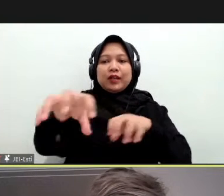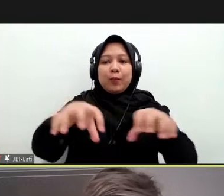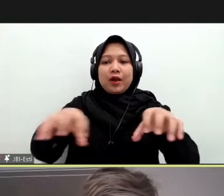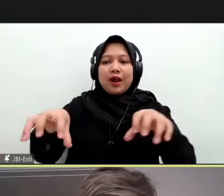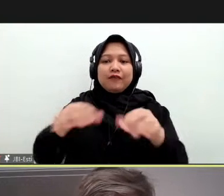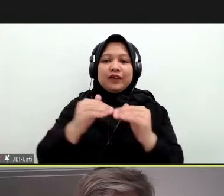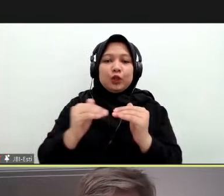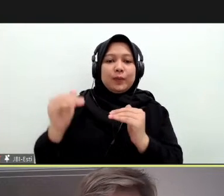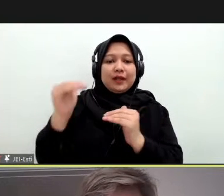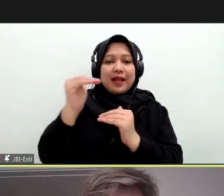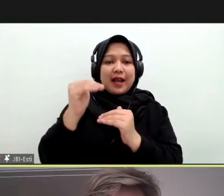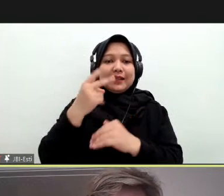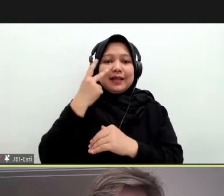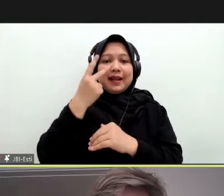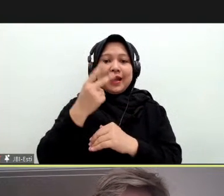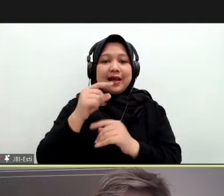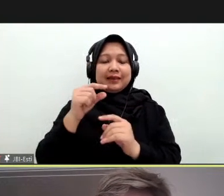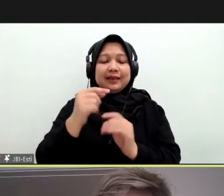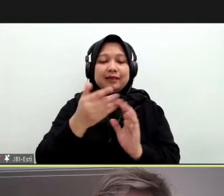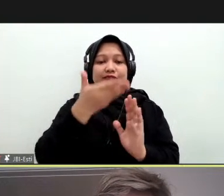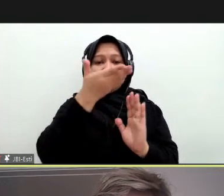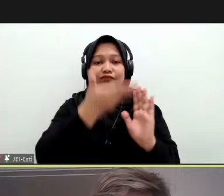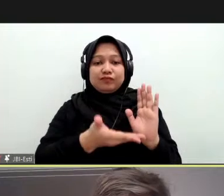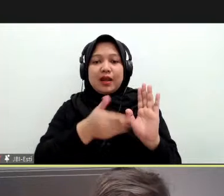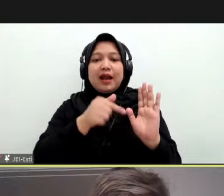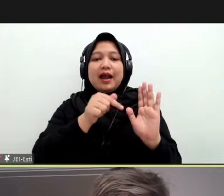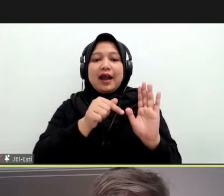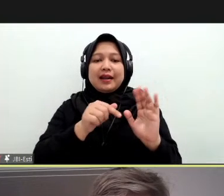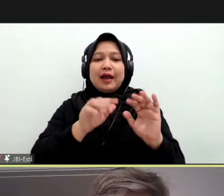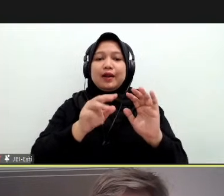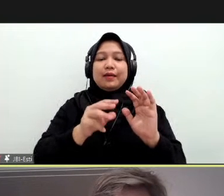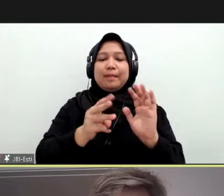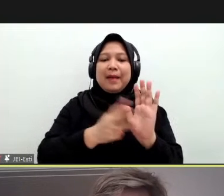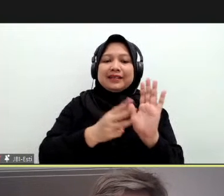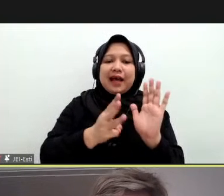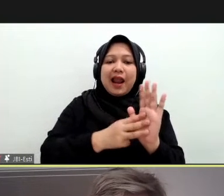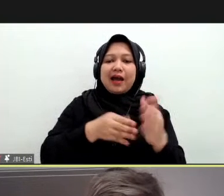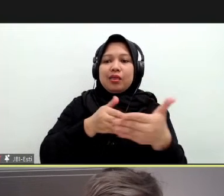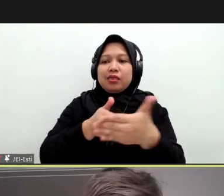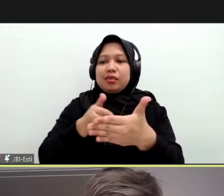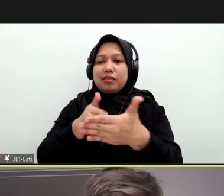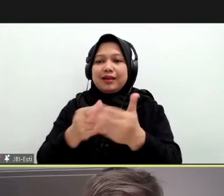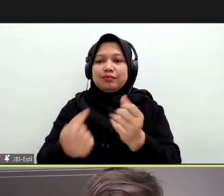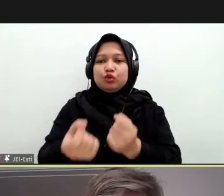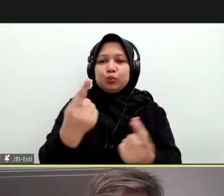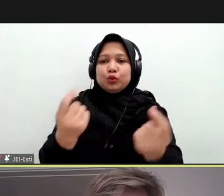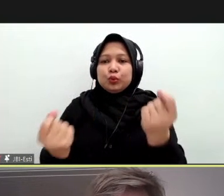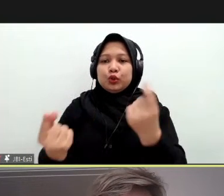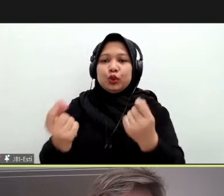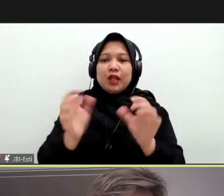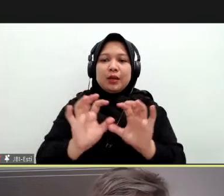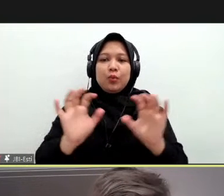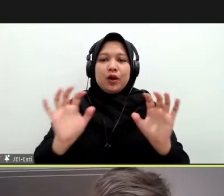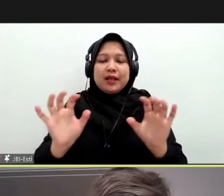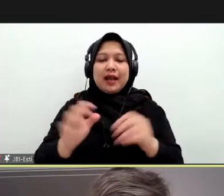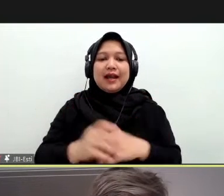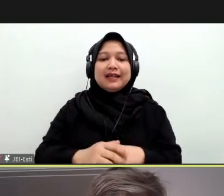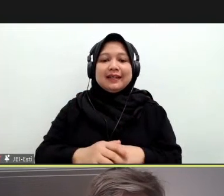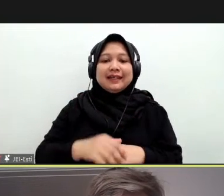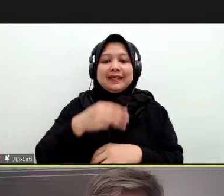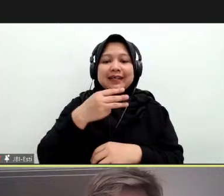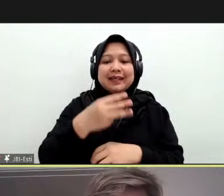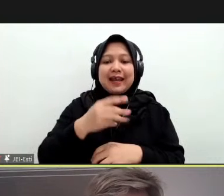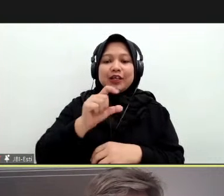issues, including civic space. ECNL and ICNL has been monitoring these restrictions through the